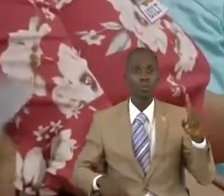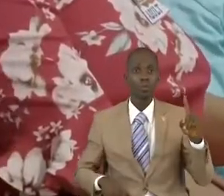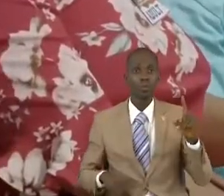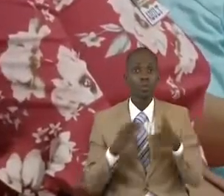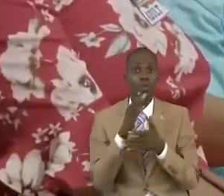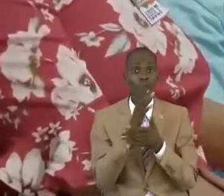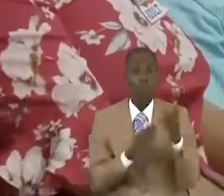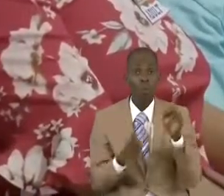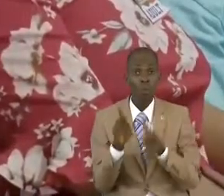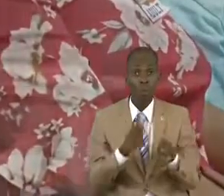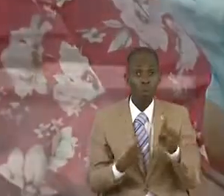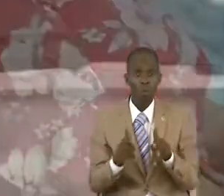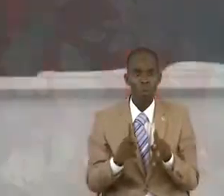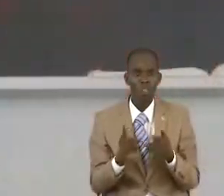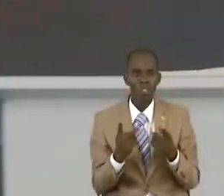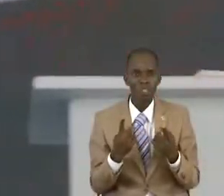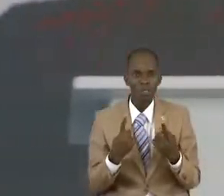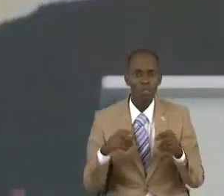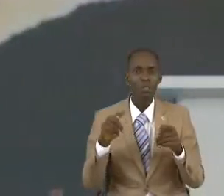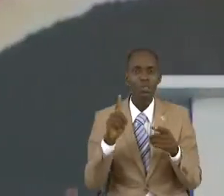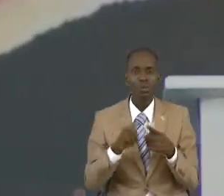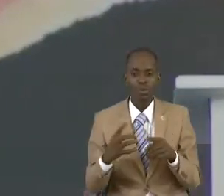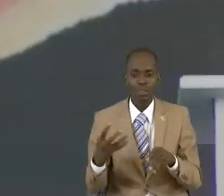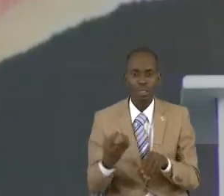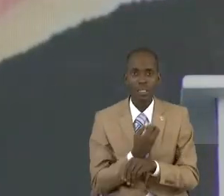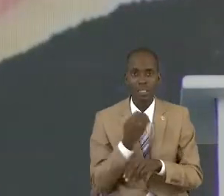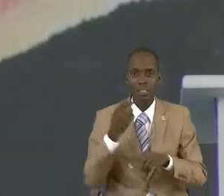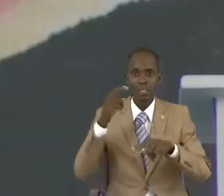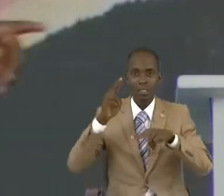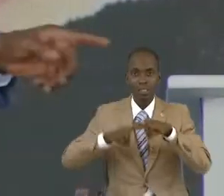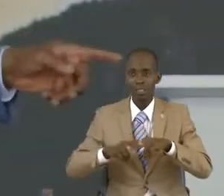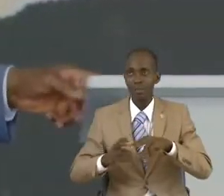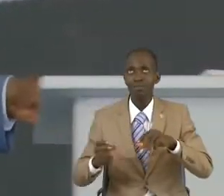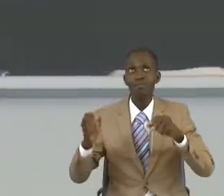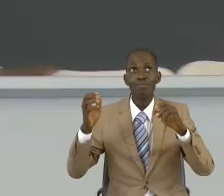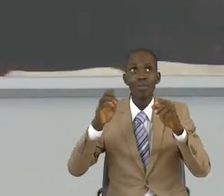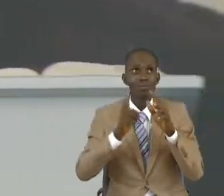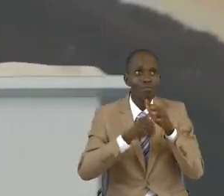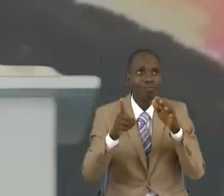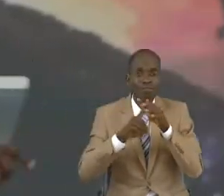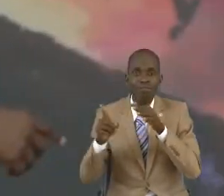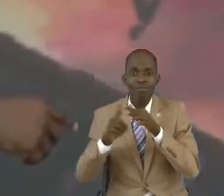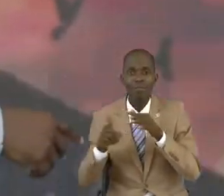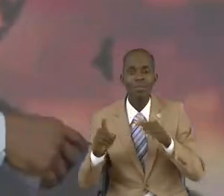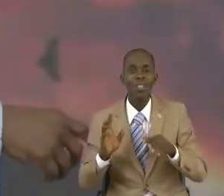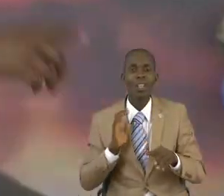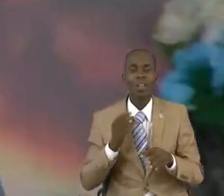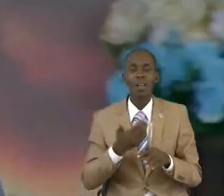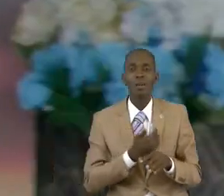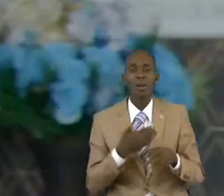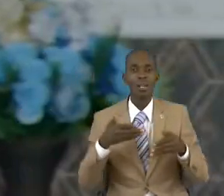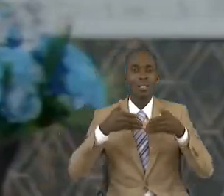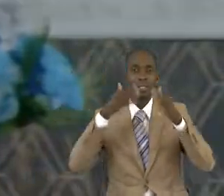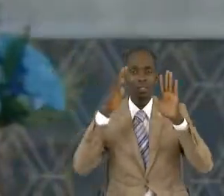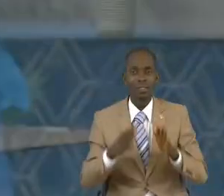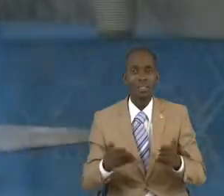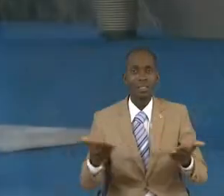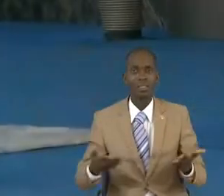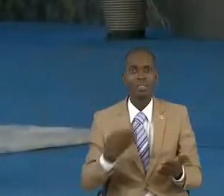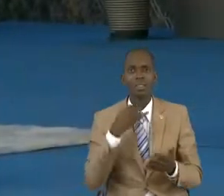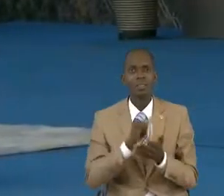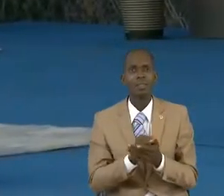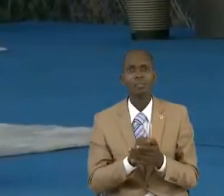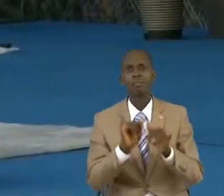trying to, you know, pick up their chairs and run here and run there. And then our state overseer came and said, stay where